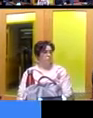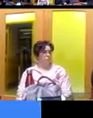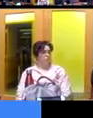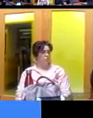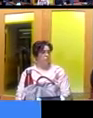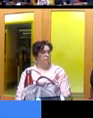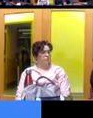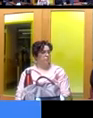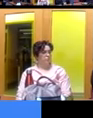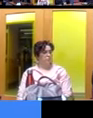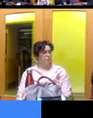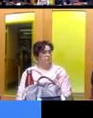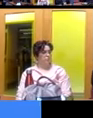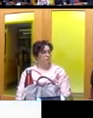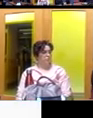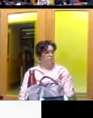Reproductive Health. Next.